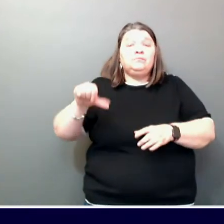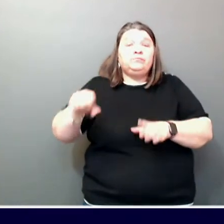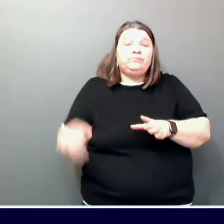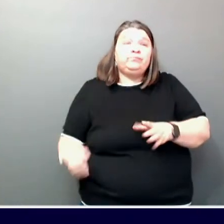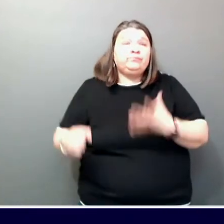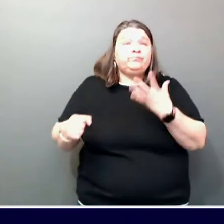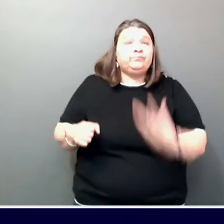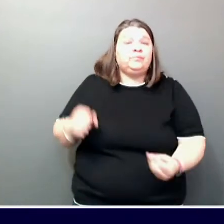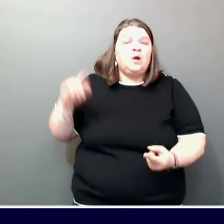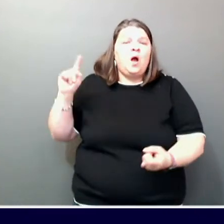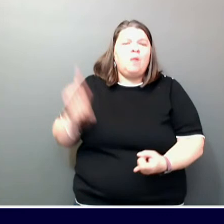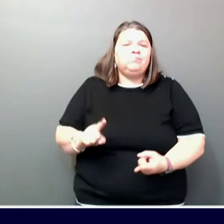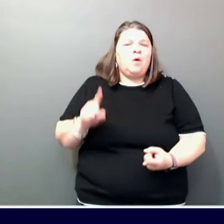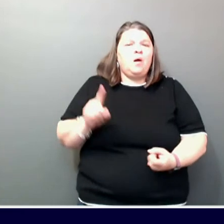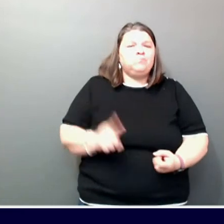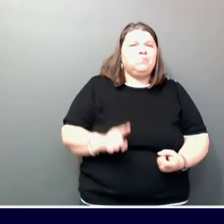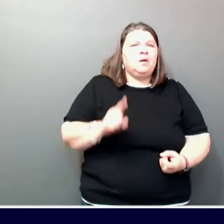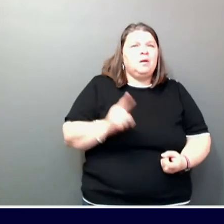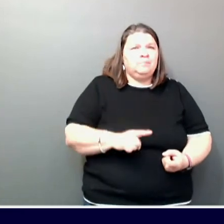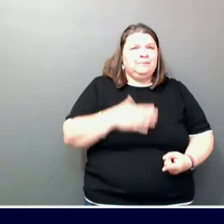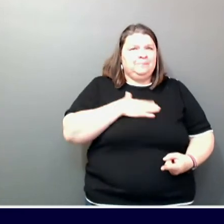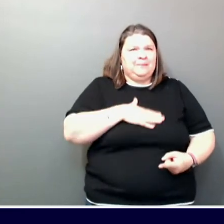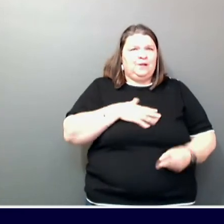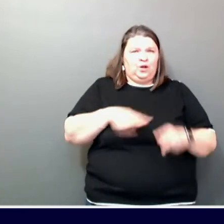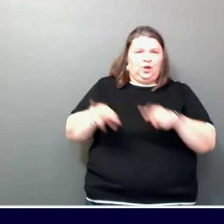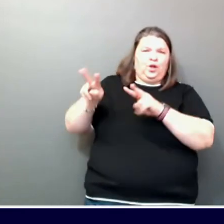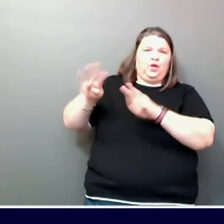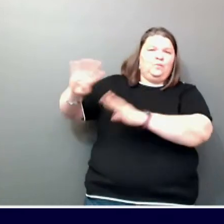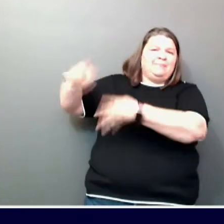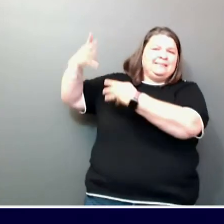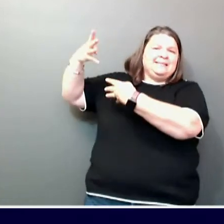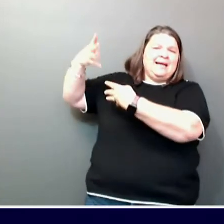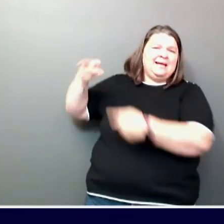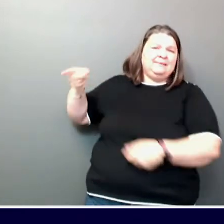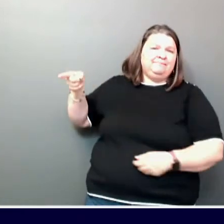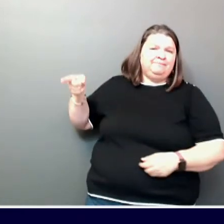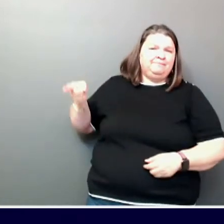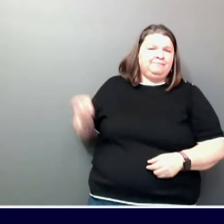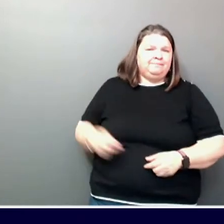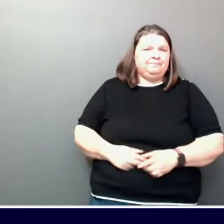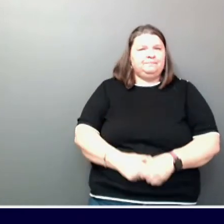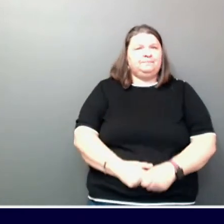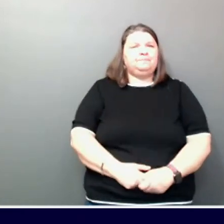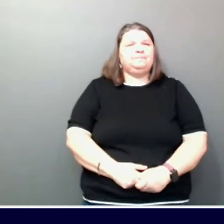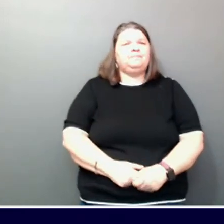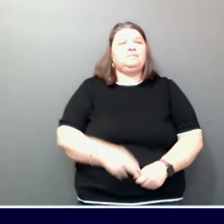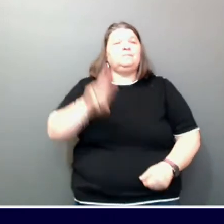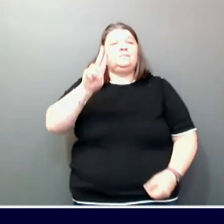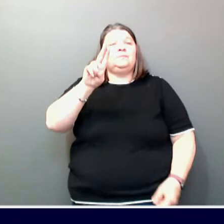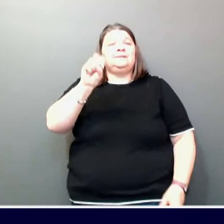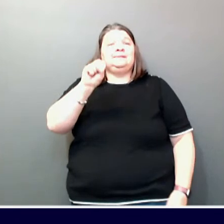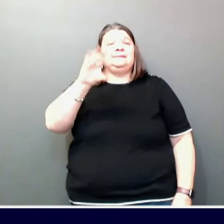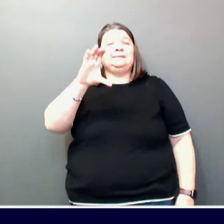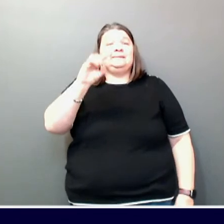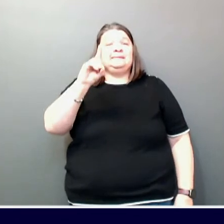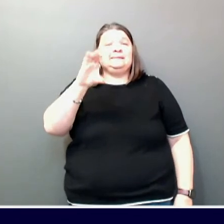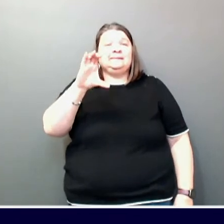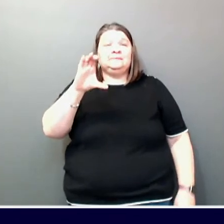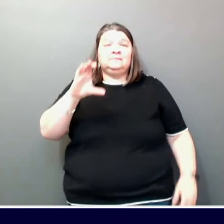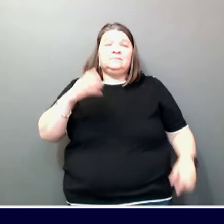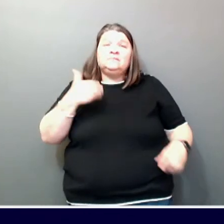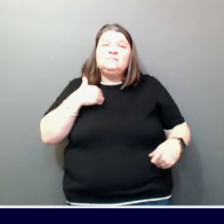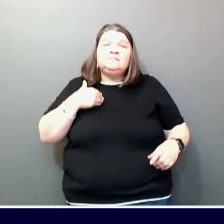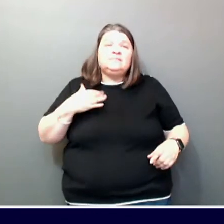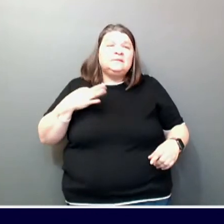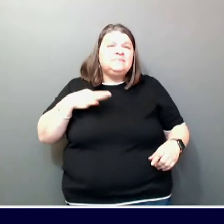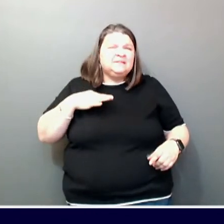urge everyone to take a look at those. We put the reports on our website. There's also a US CDC dashboard that has a lot of the main